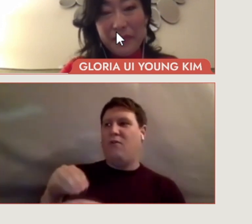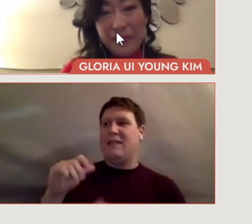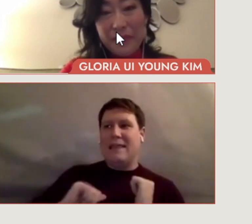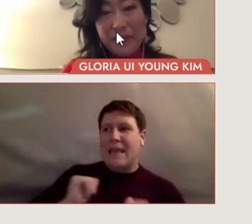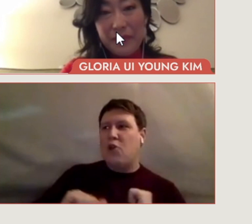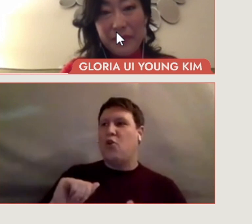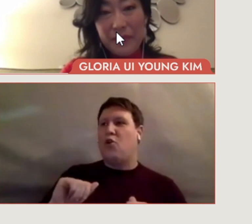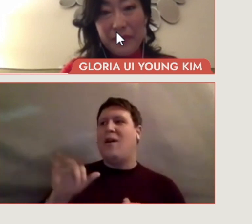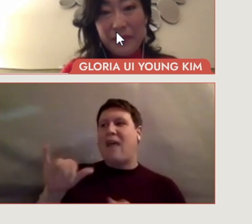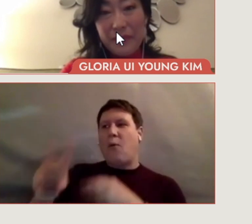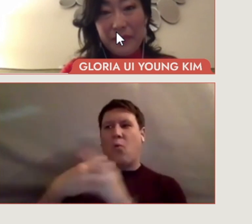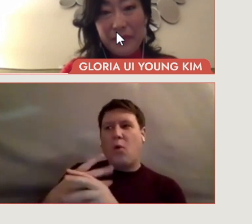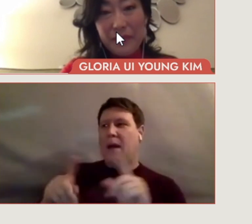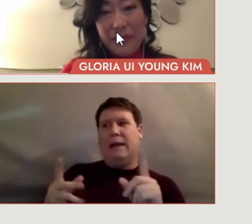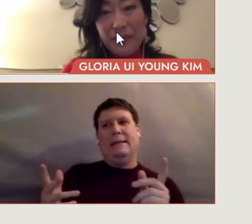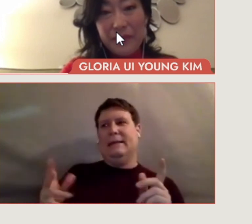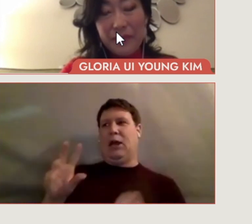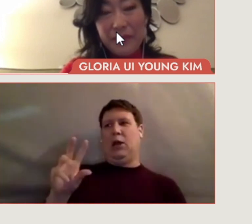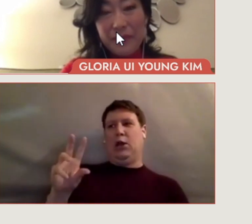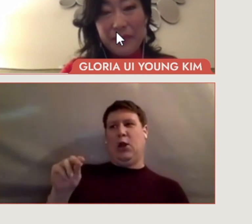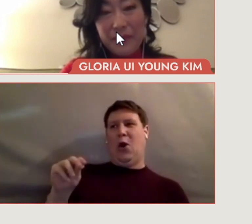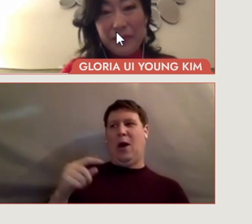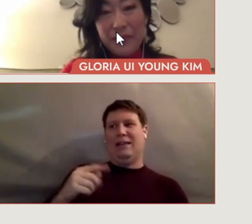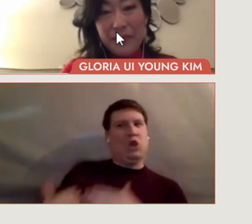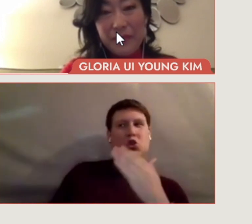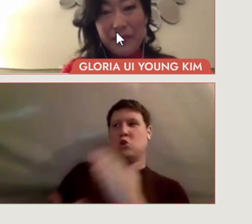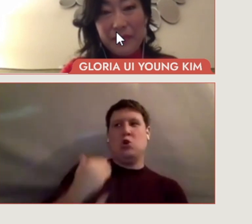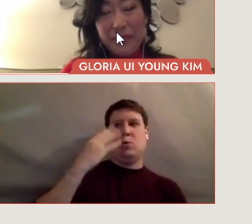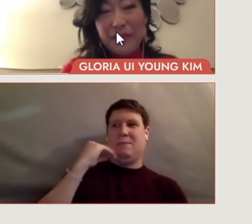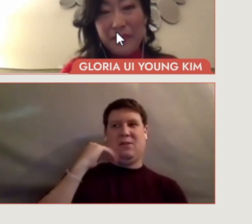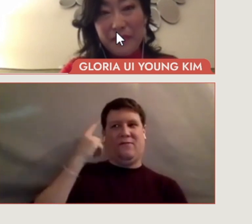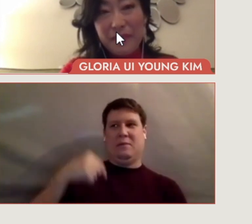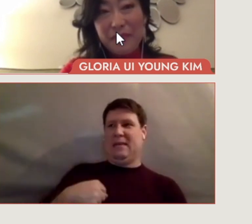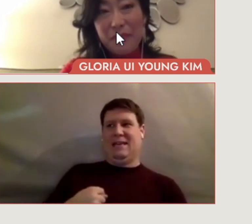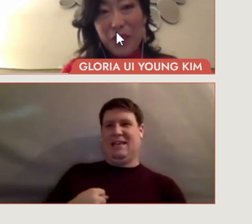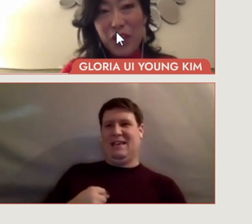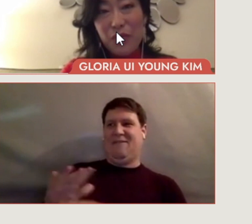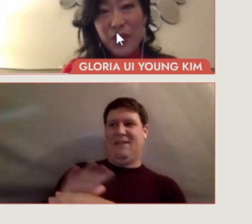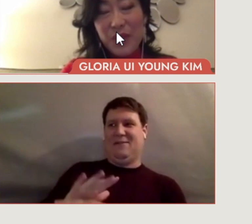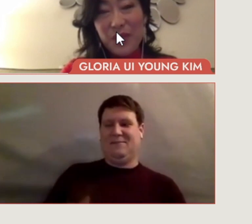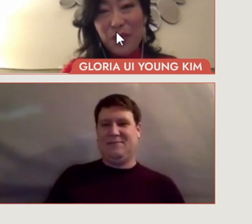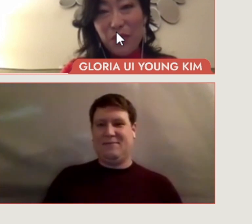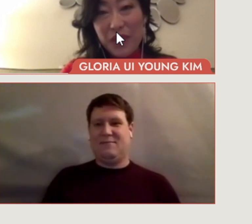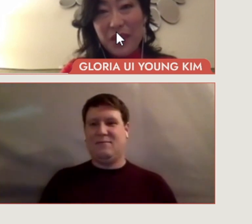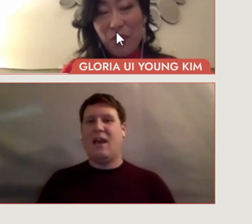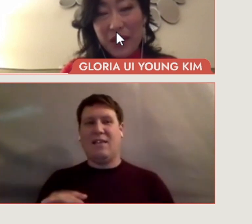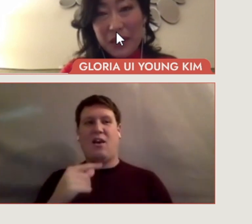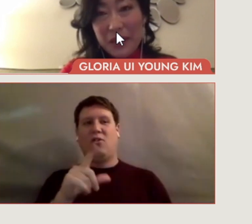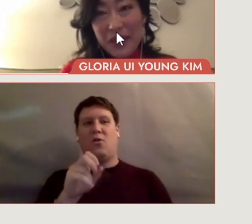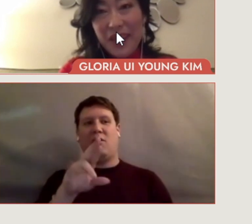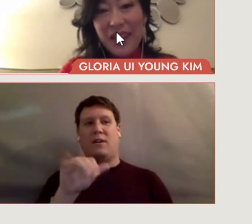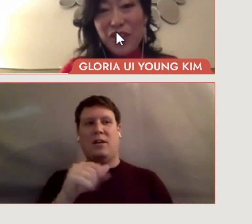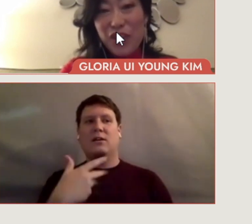that kind of things. So no, I was completely new to this experience. But she was really